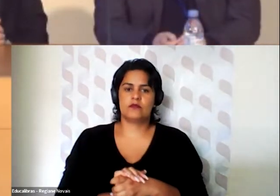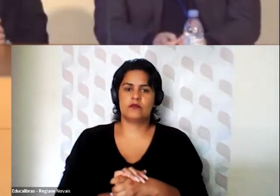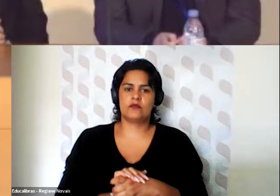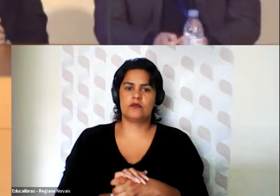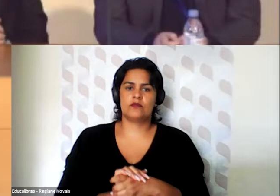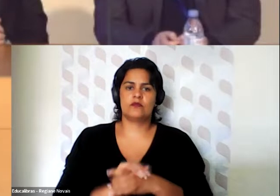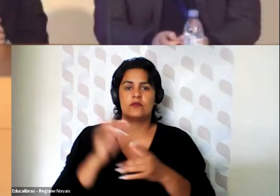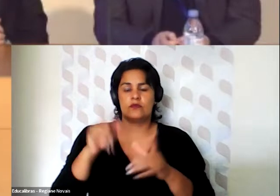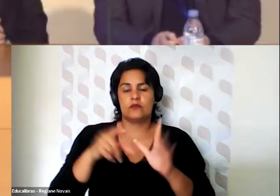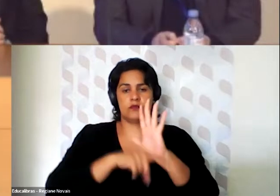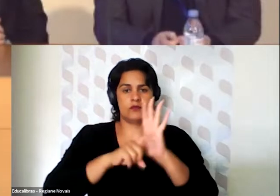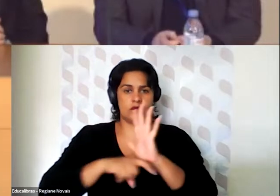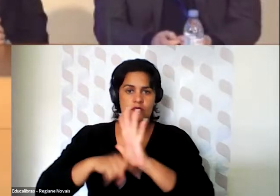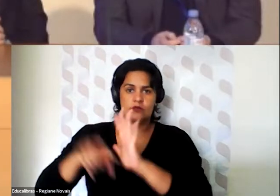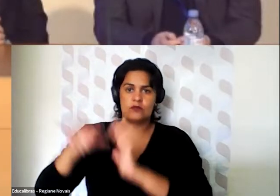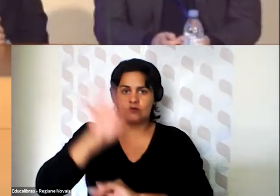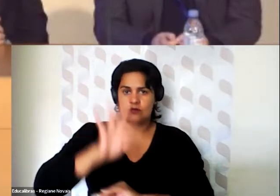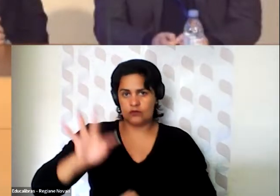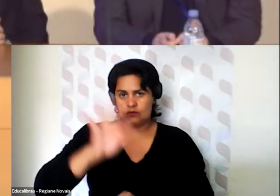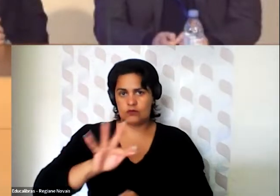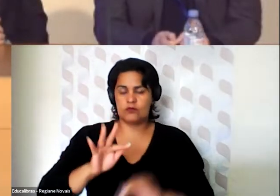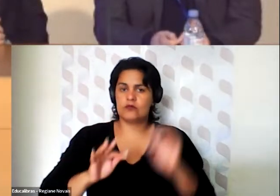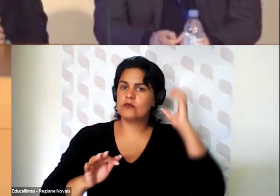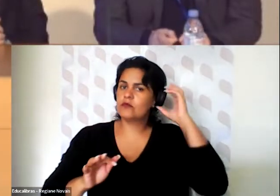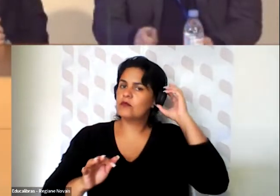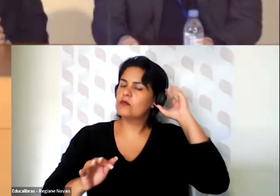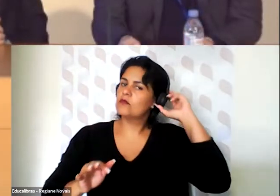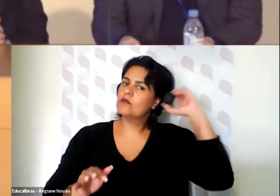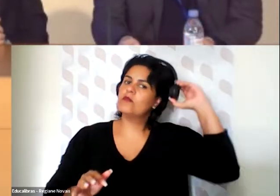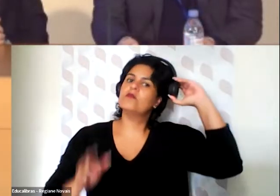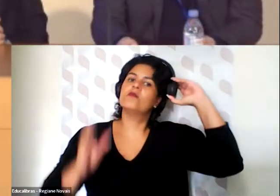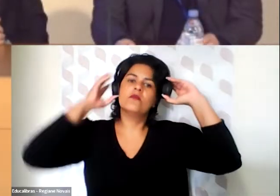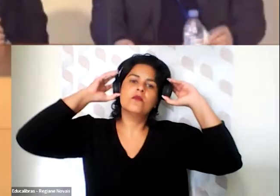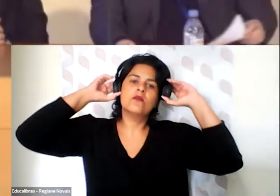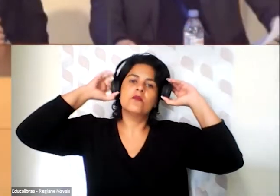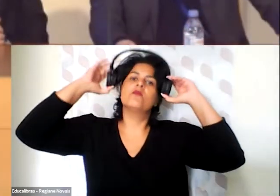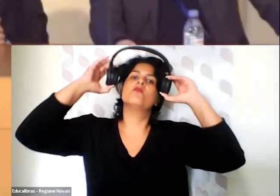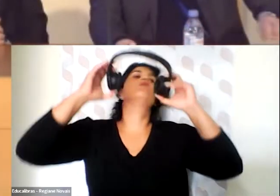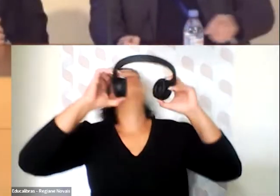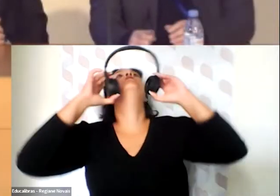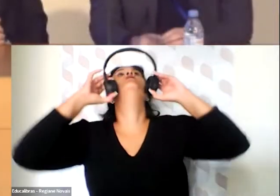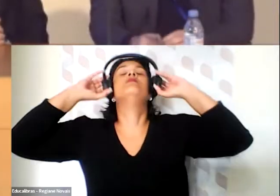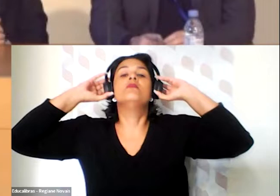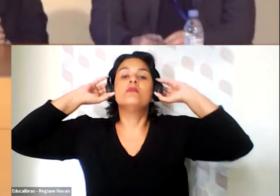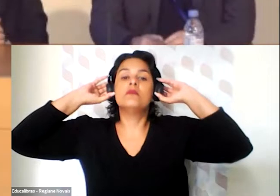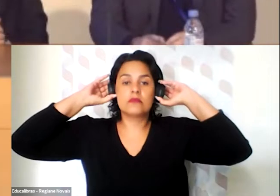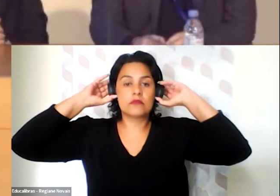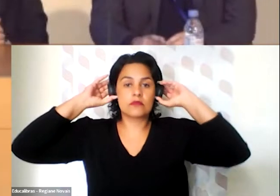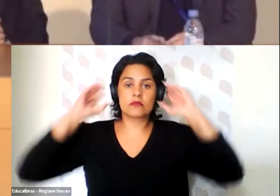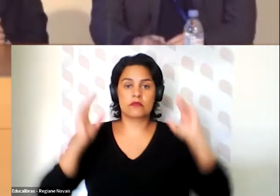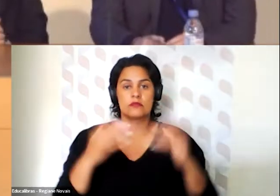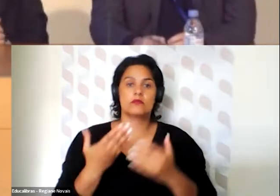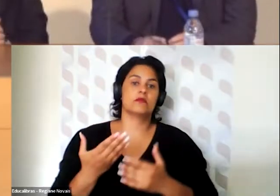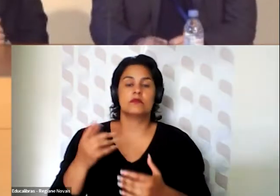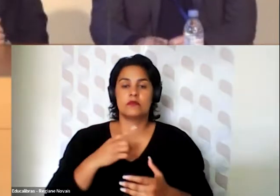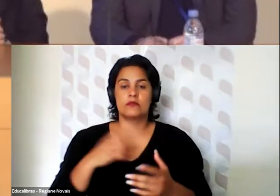Brazil very committed to move and to reform. Another important area, and this is probably something which